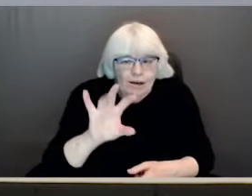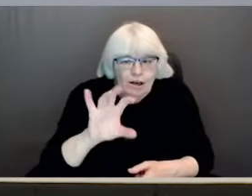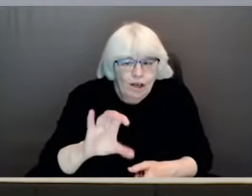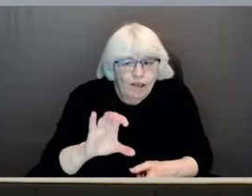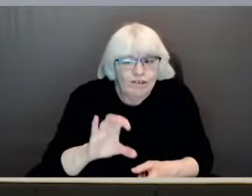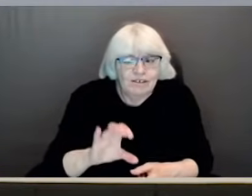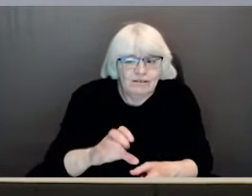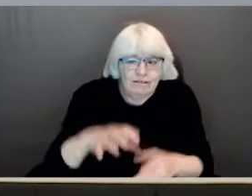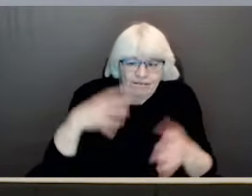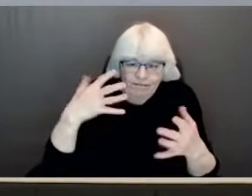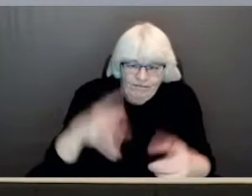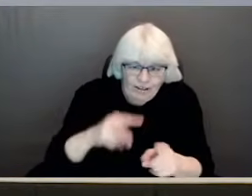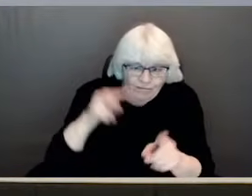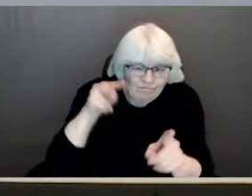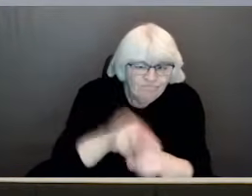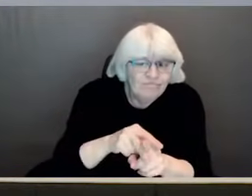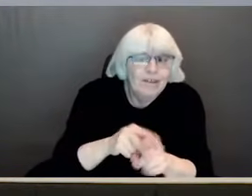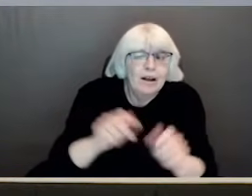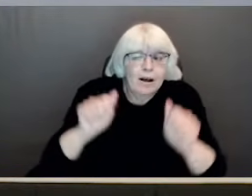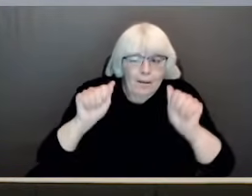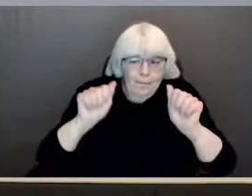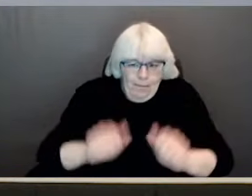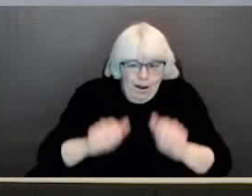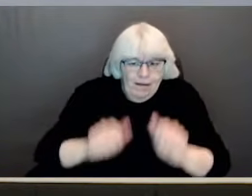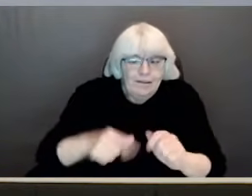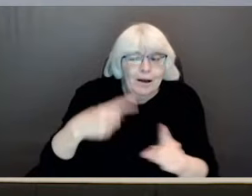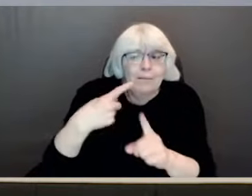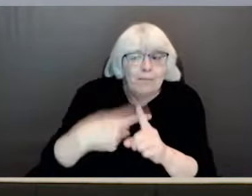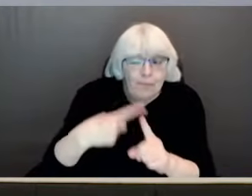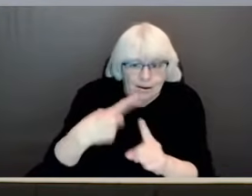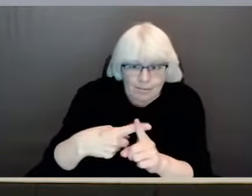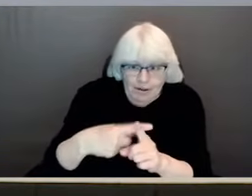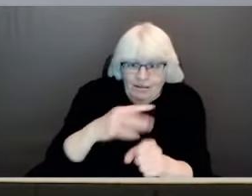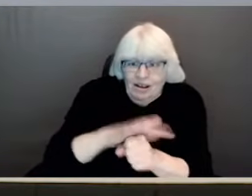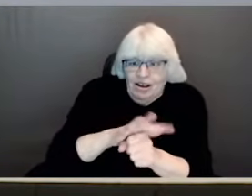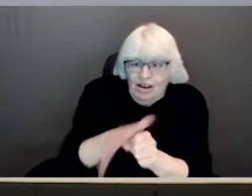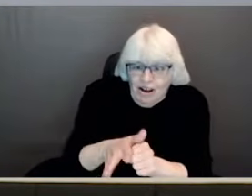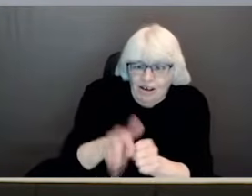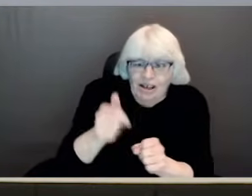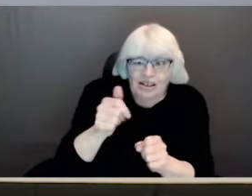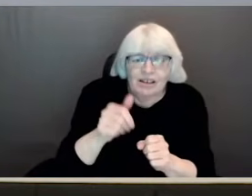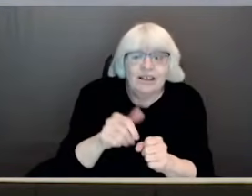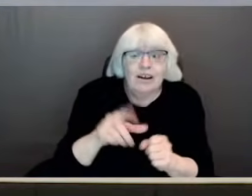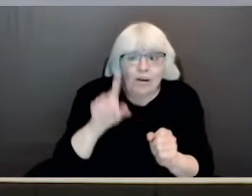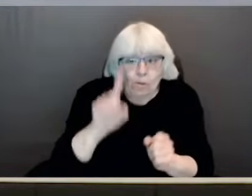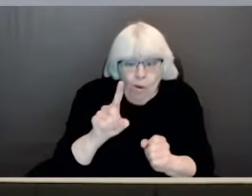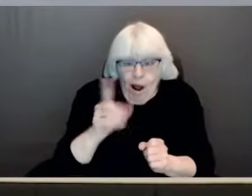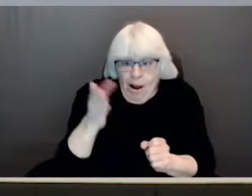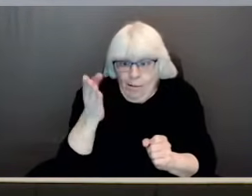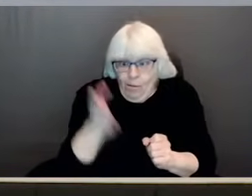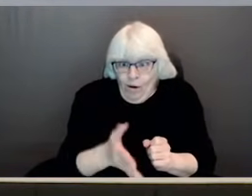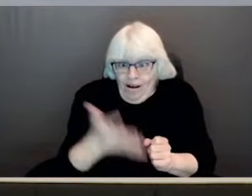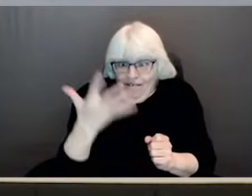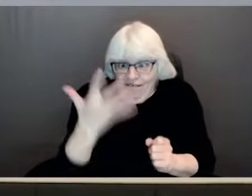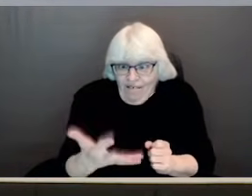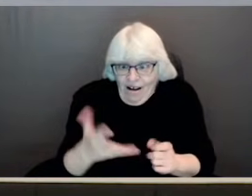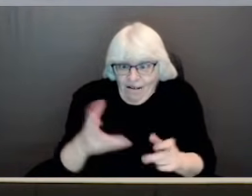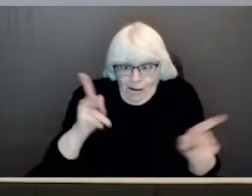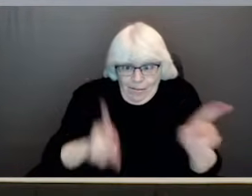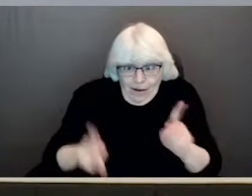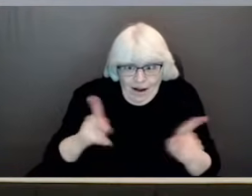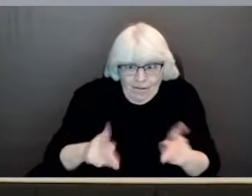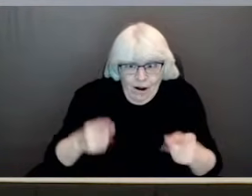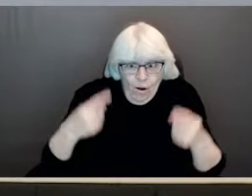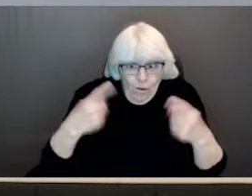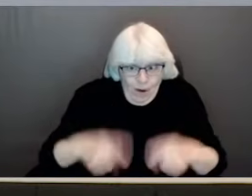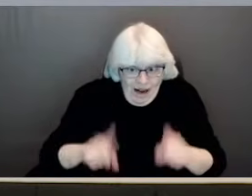in 5 people who tested preliminary positive at the points of entry are confirmed and were confirmed positive by a PCR test.